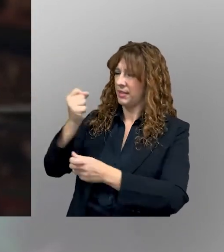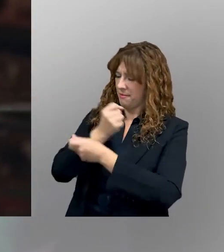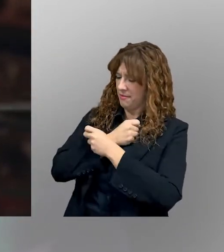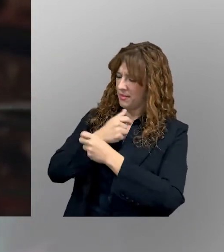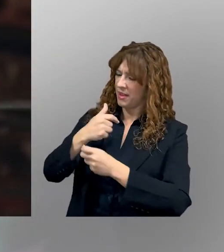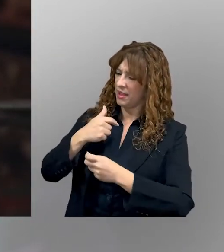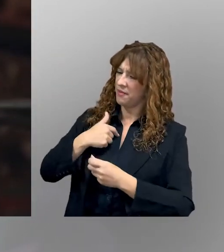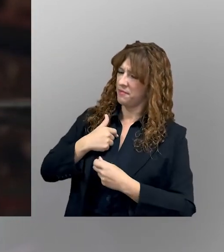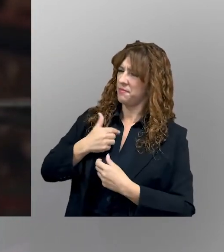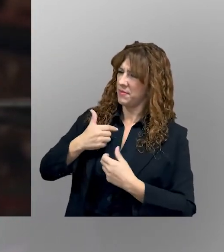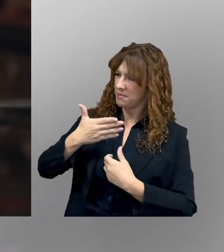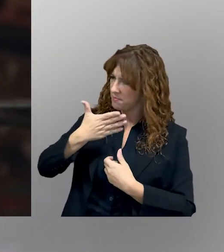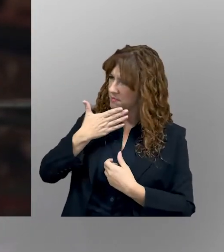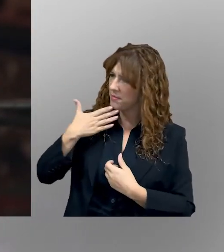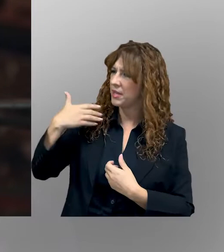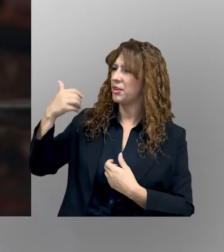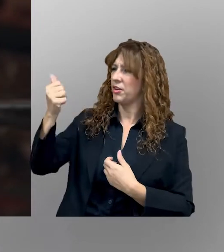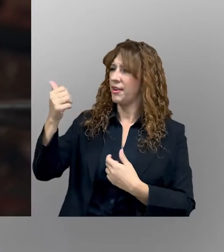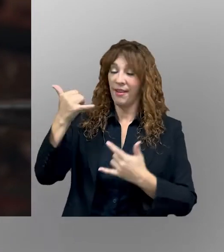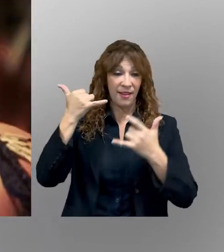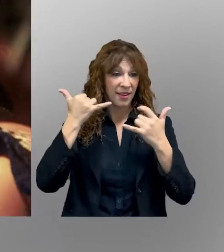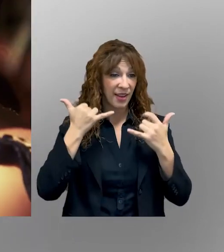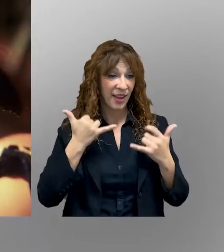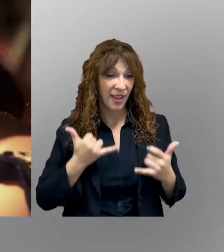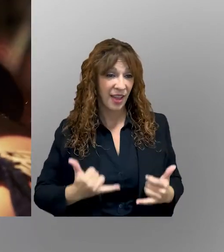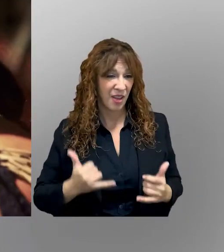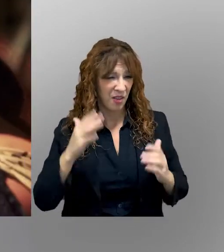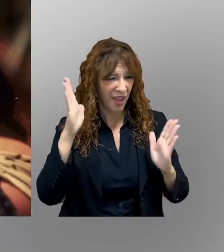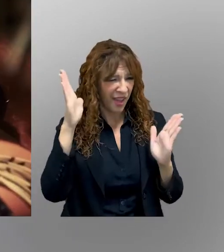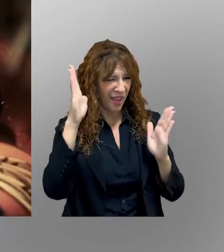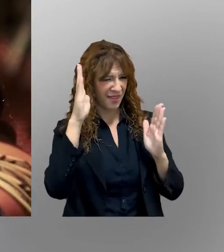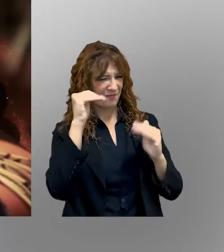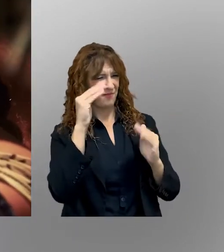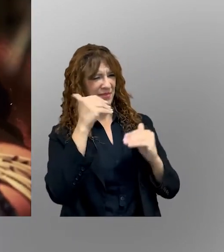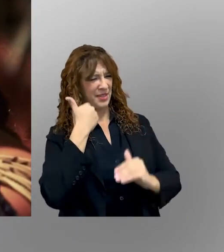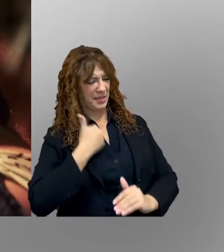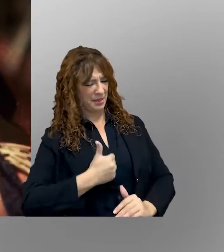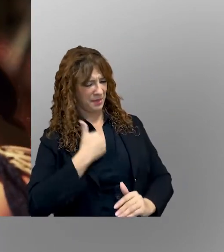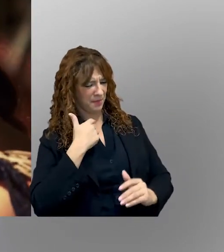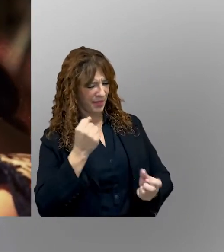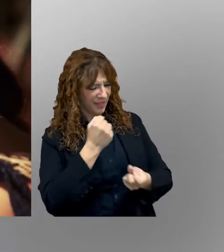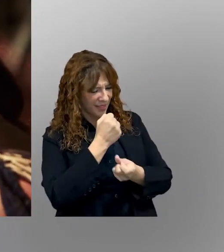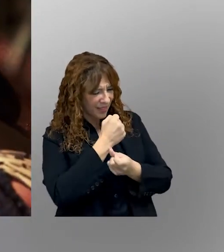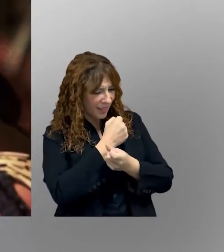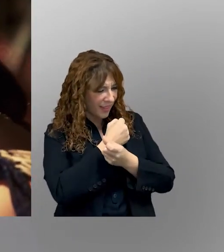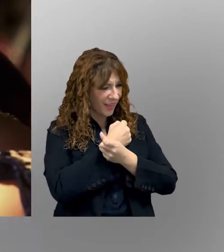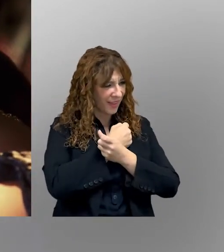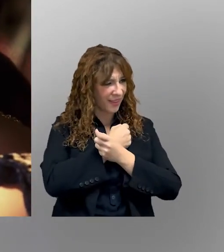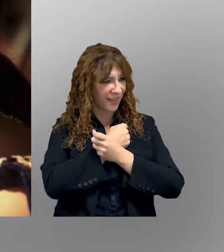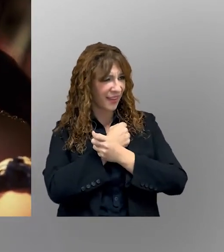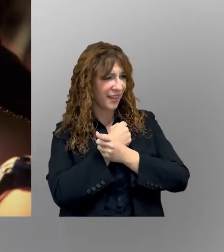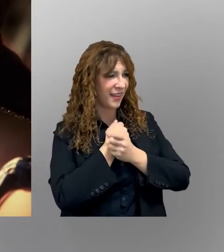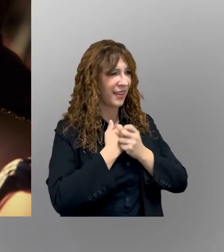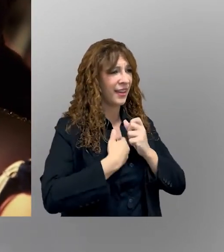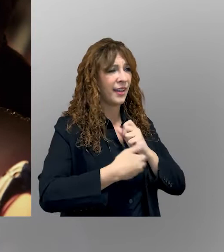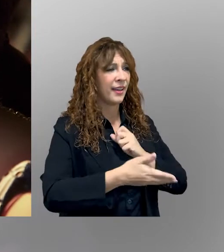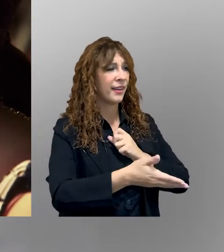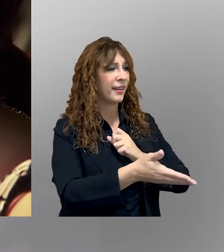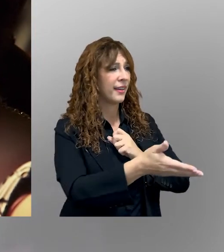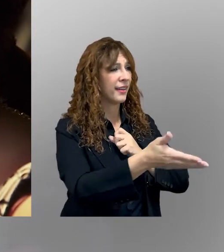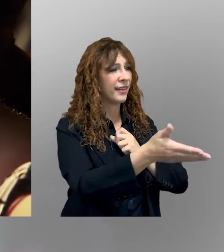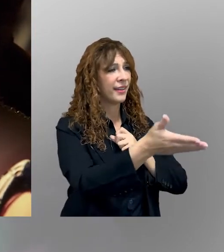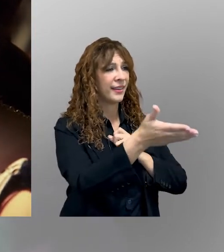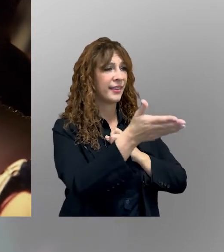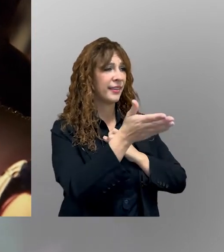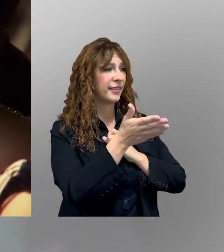han amado mejor. Ahora, ¿cómo quieres que te